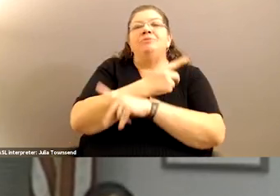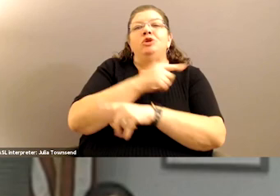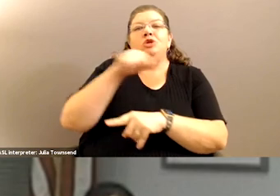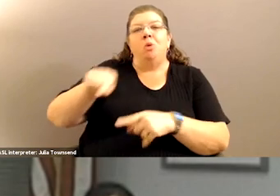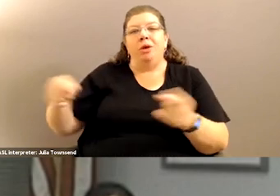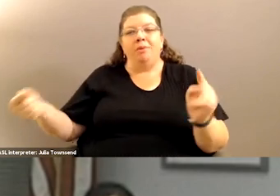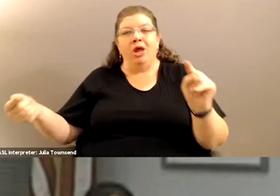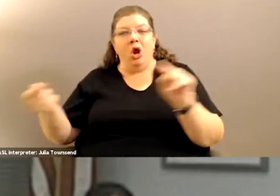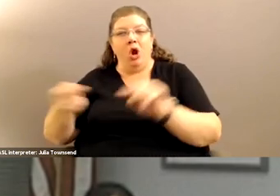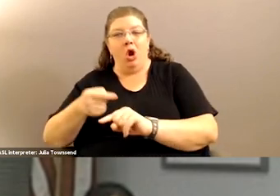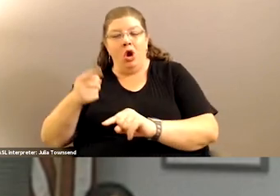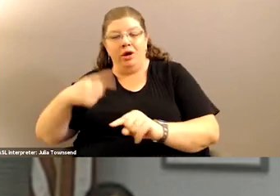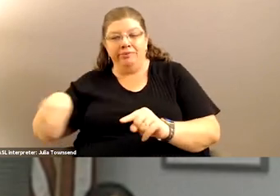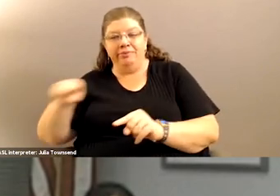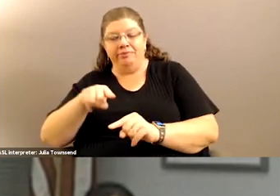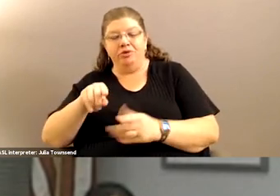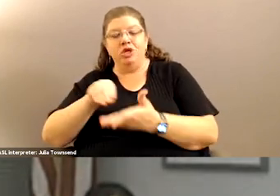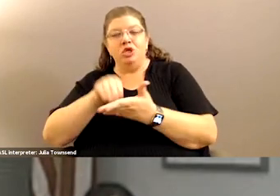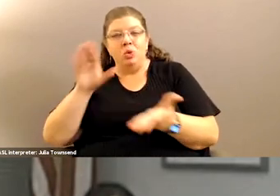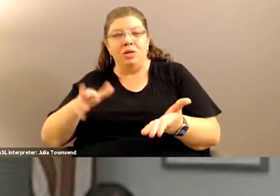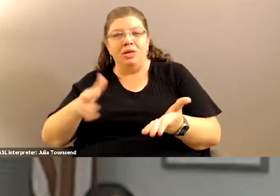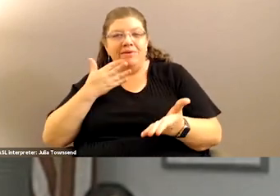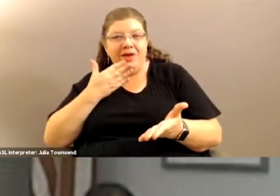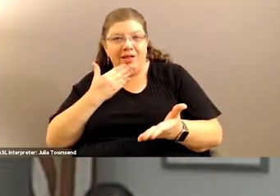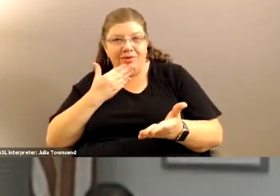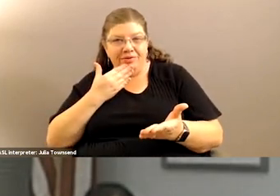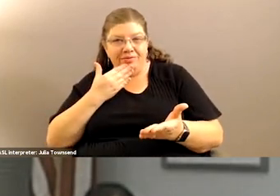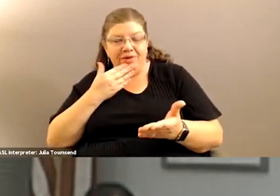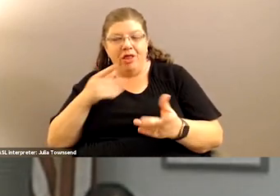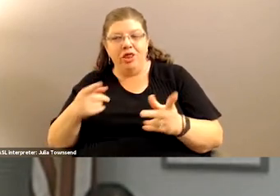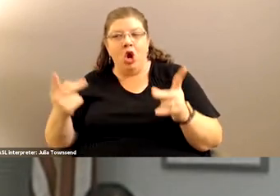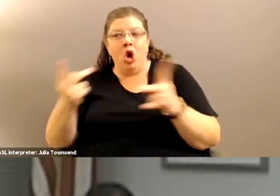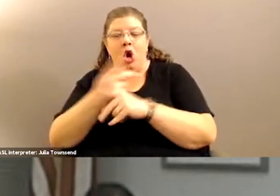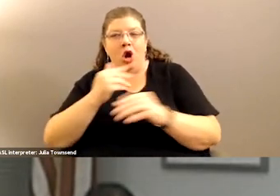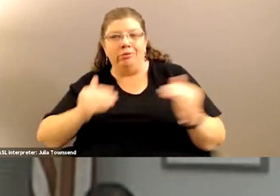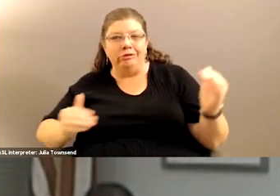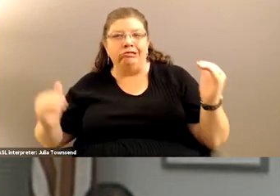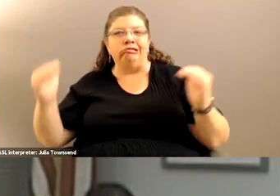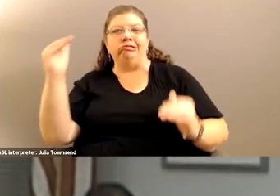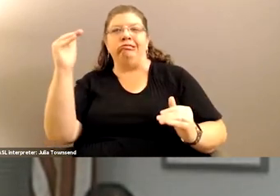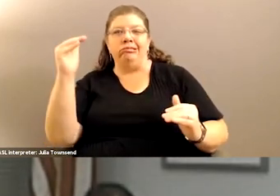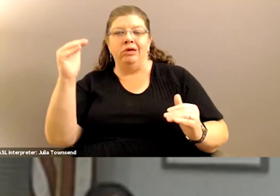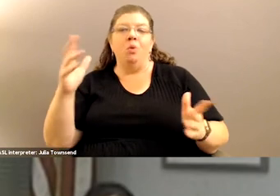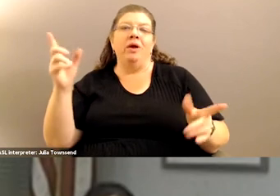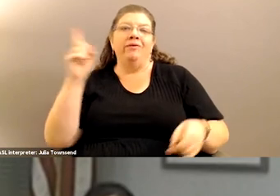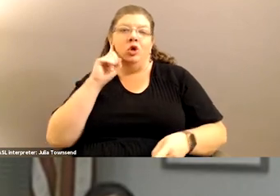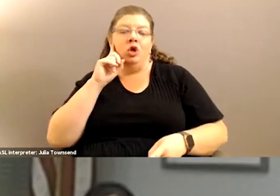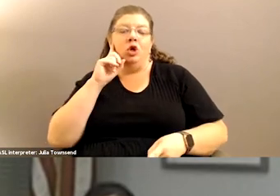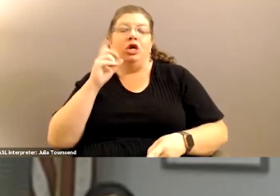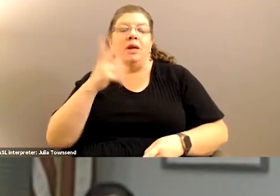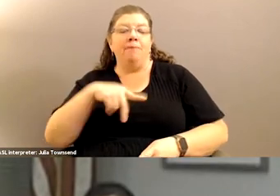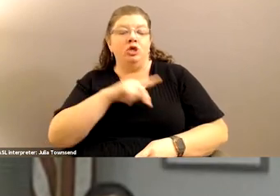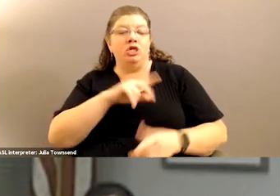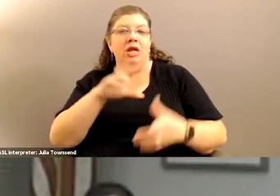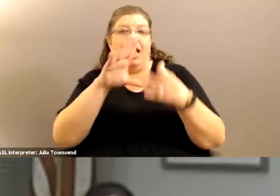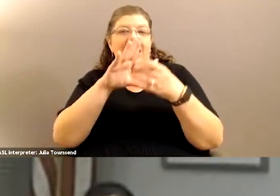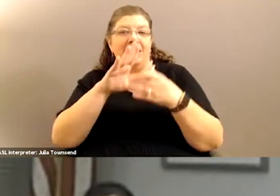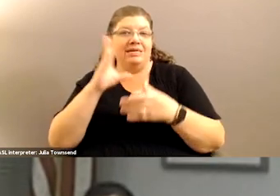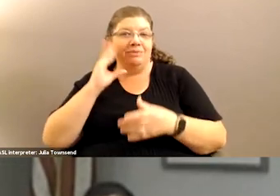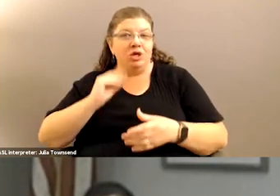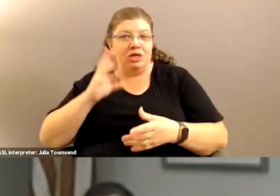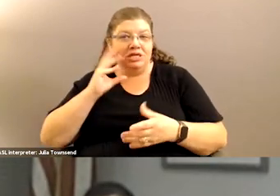harm uh students of color we've heard personal experiences from students and it just is